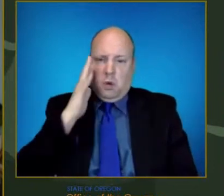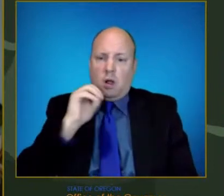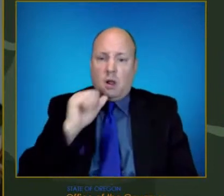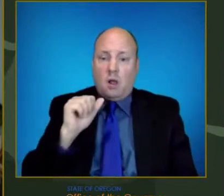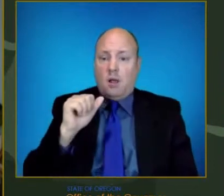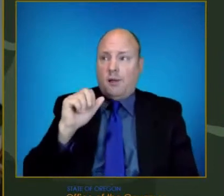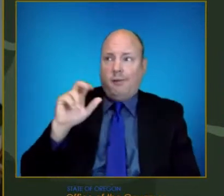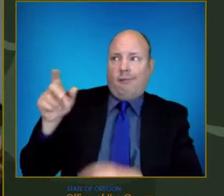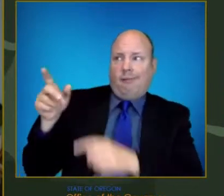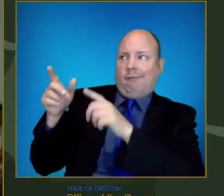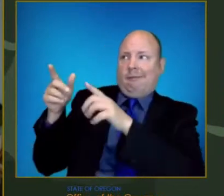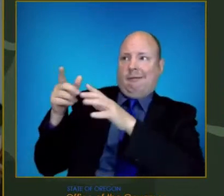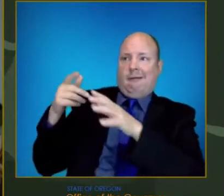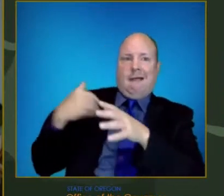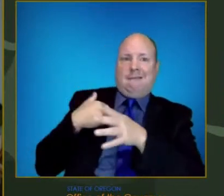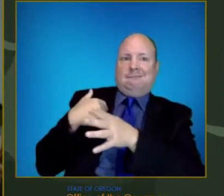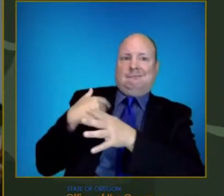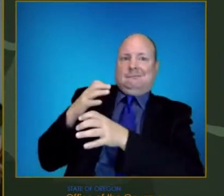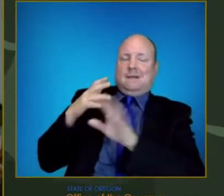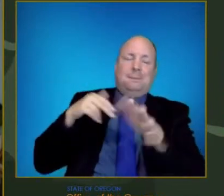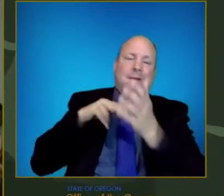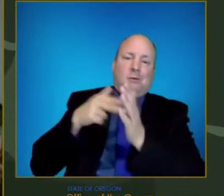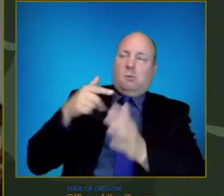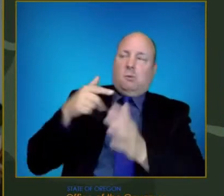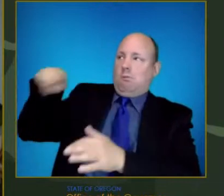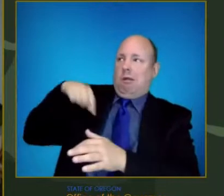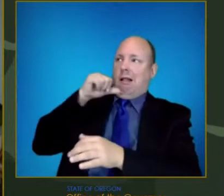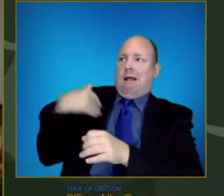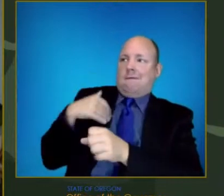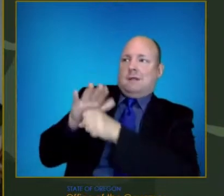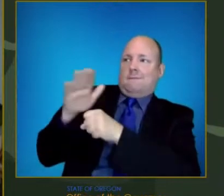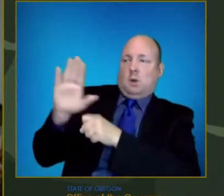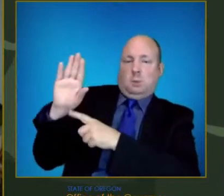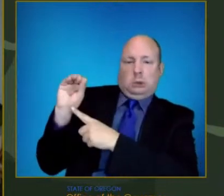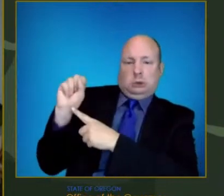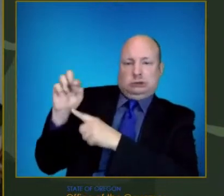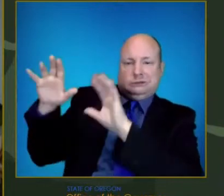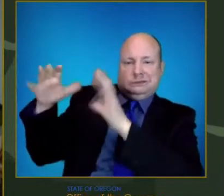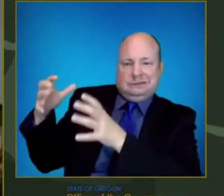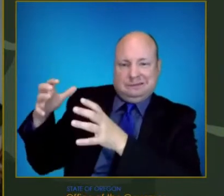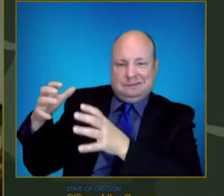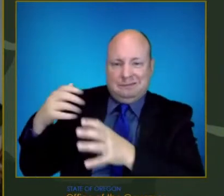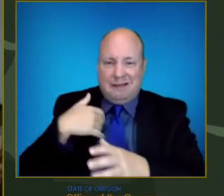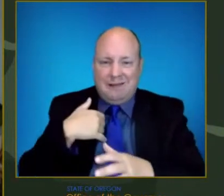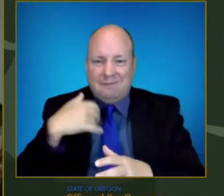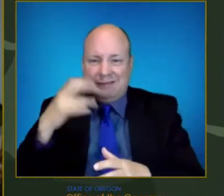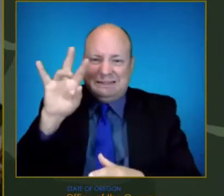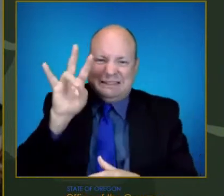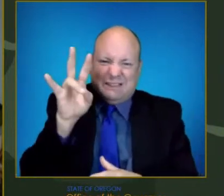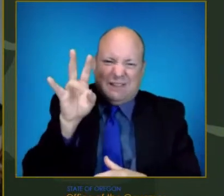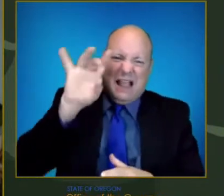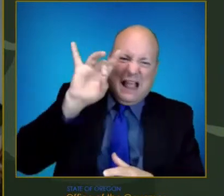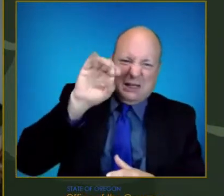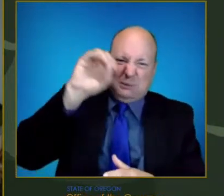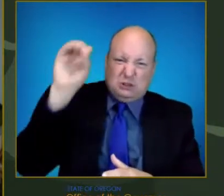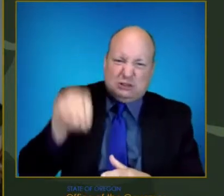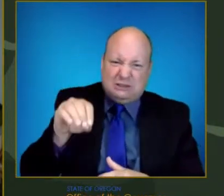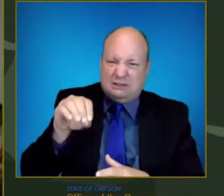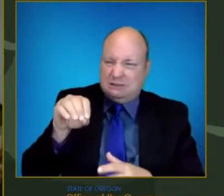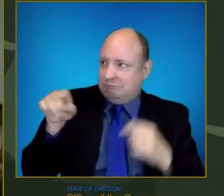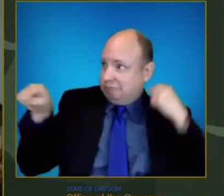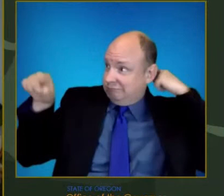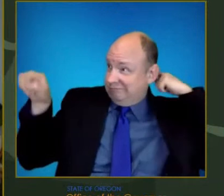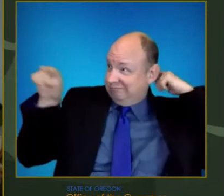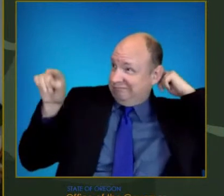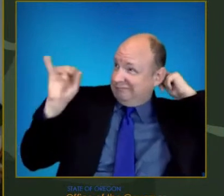78% of Oregon adults have been vaccinated so far, and that's an important step in reaching the critical threshold that we need to loosen